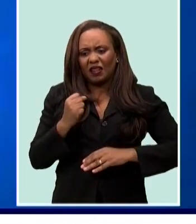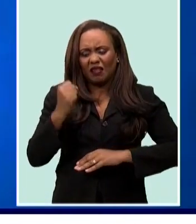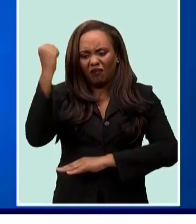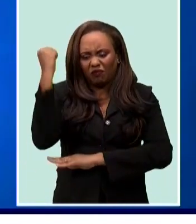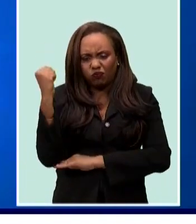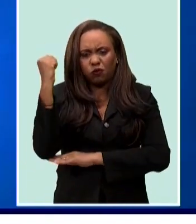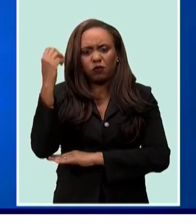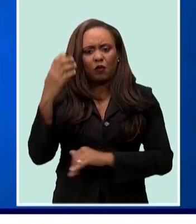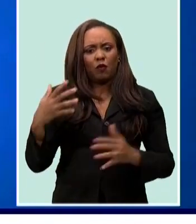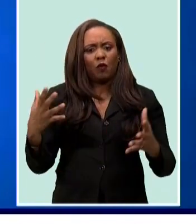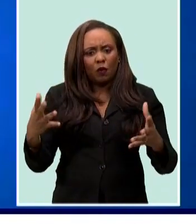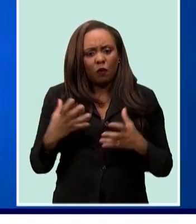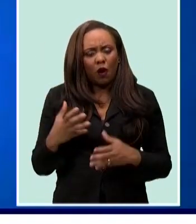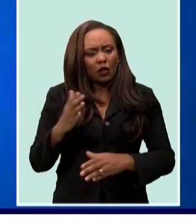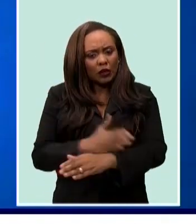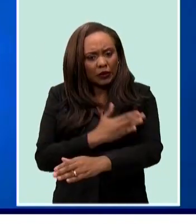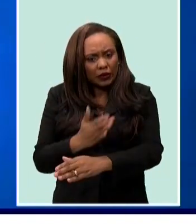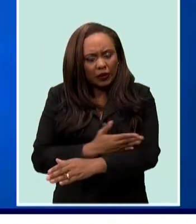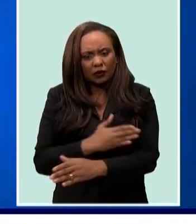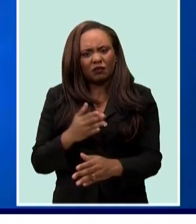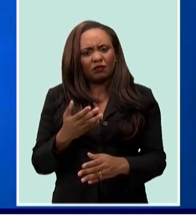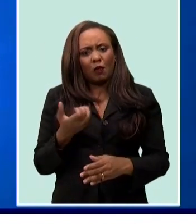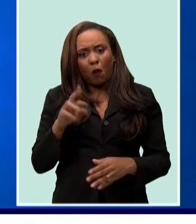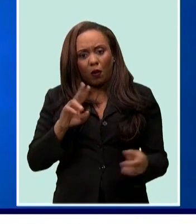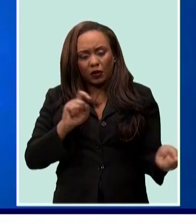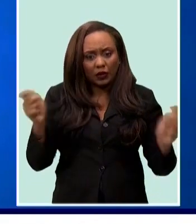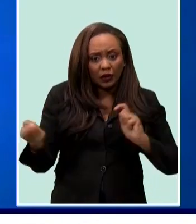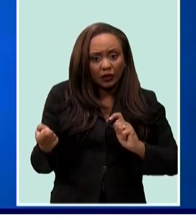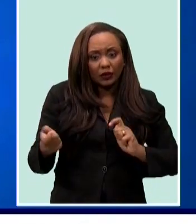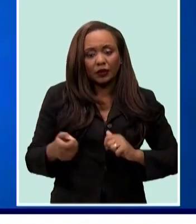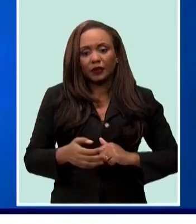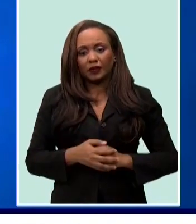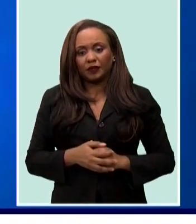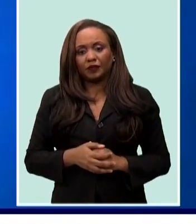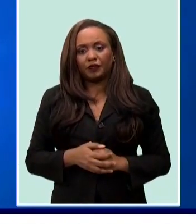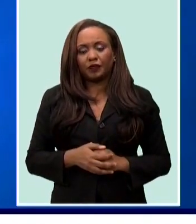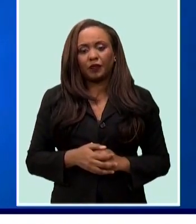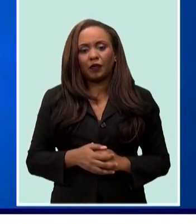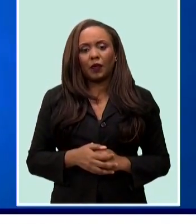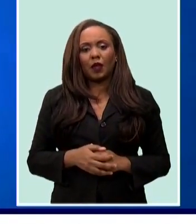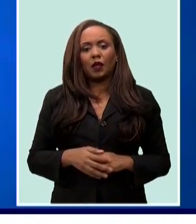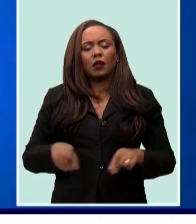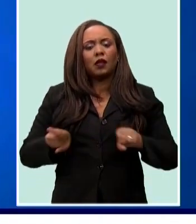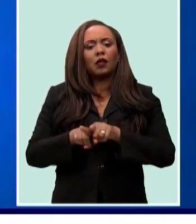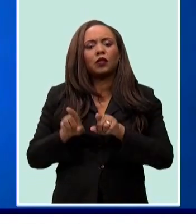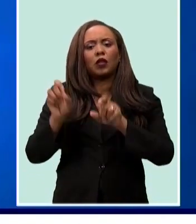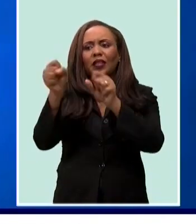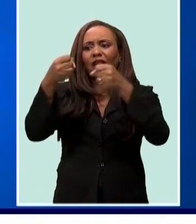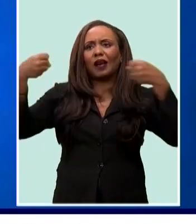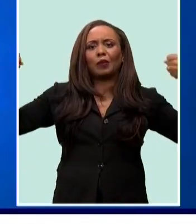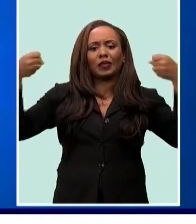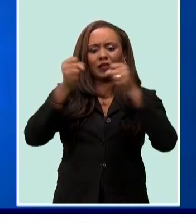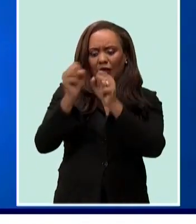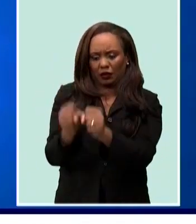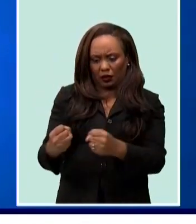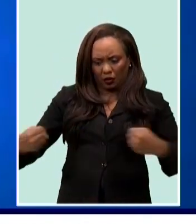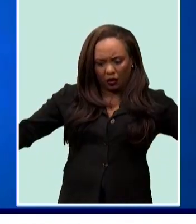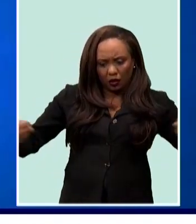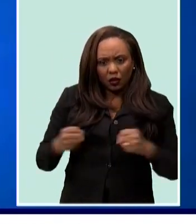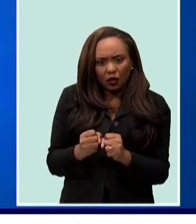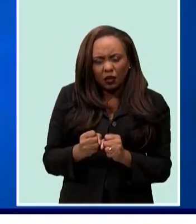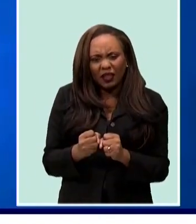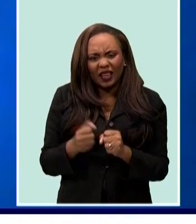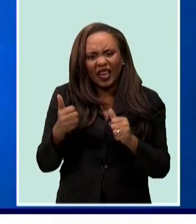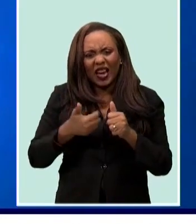intend to rectify that. We also want to be in a position to say that we've rectified the issues pertaining to the cupboards, the doors falling off, the rusted